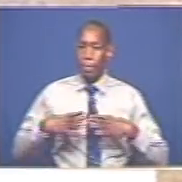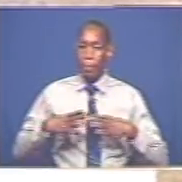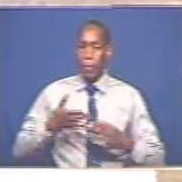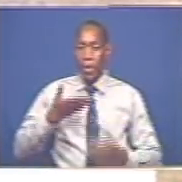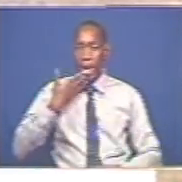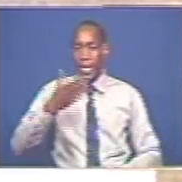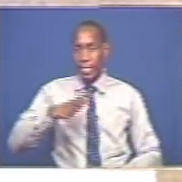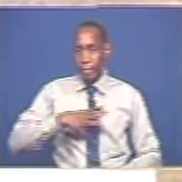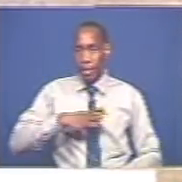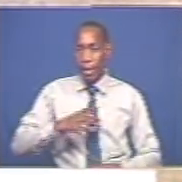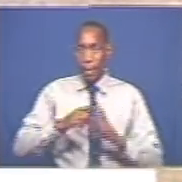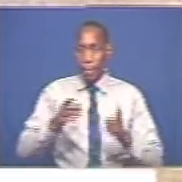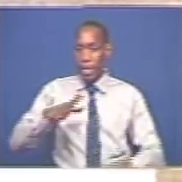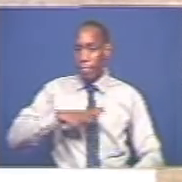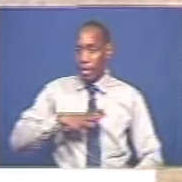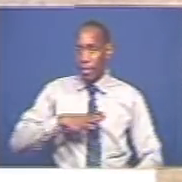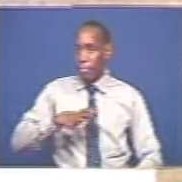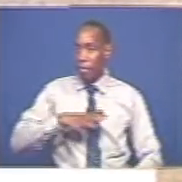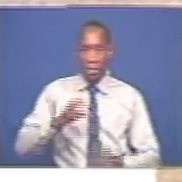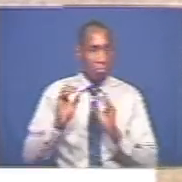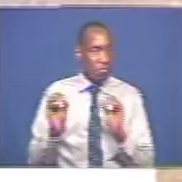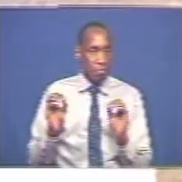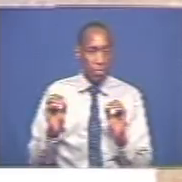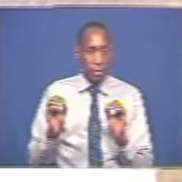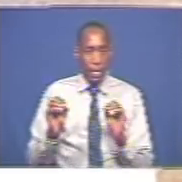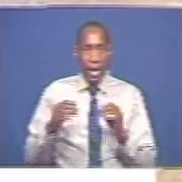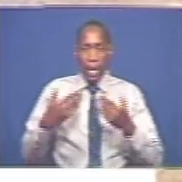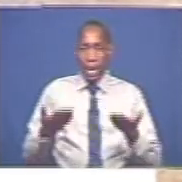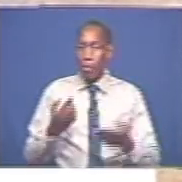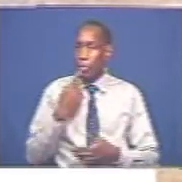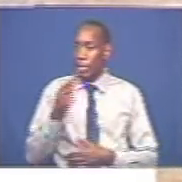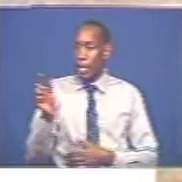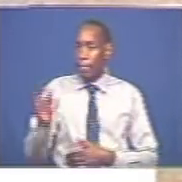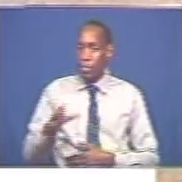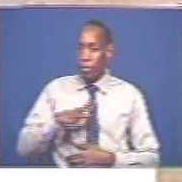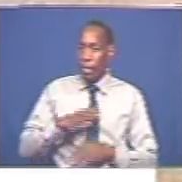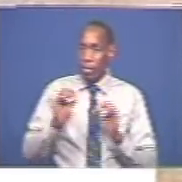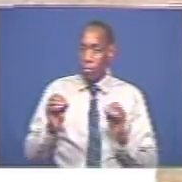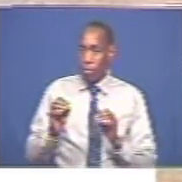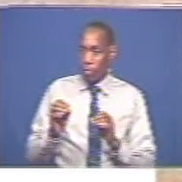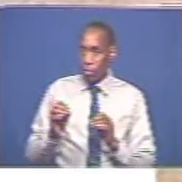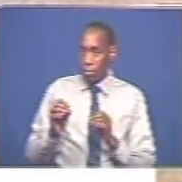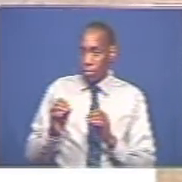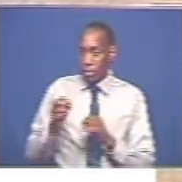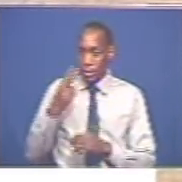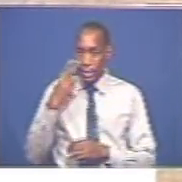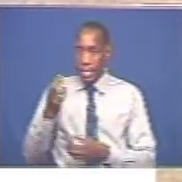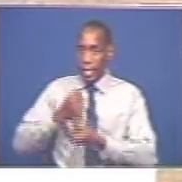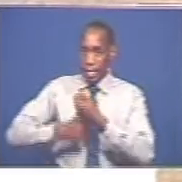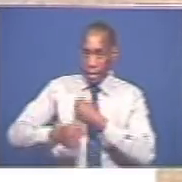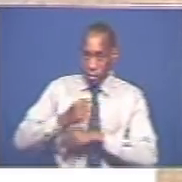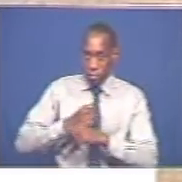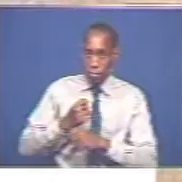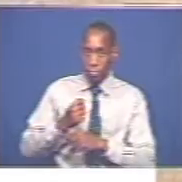But that fine might actually not be fine. How would you tell if that person is not fine? Mm-hmm. Observe their actions, yeah.